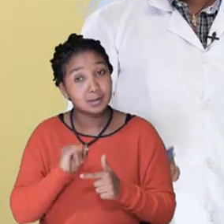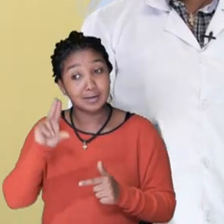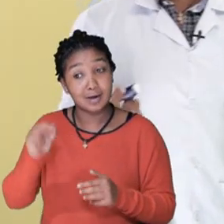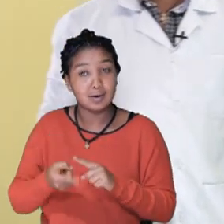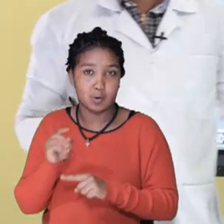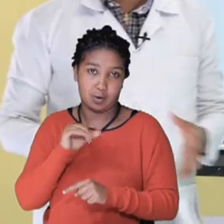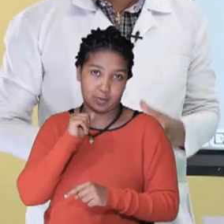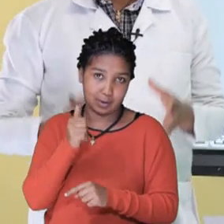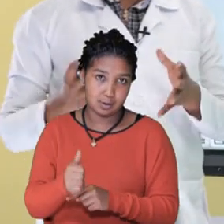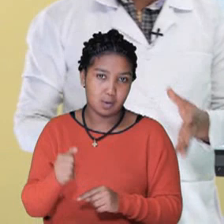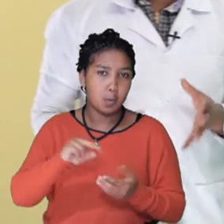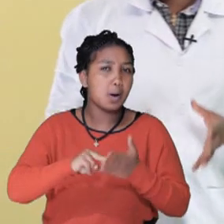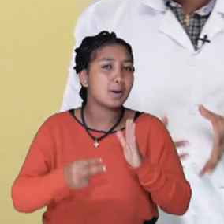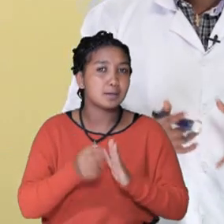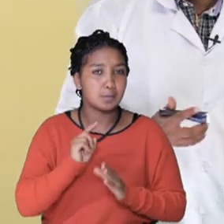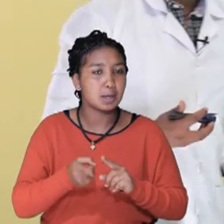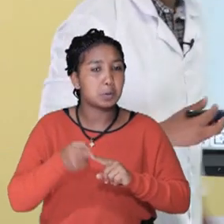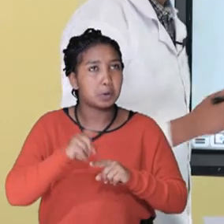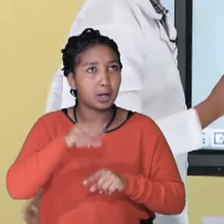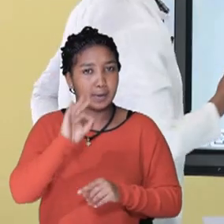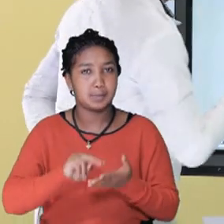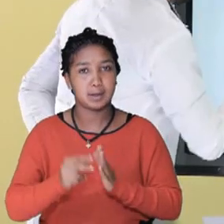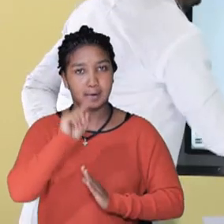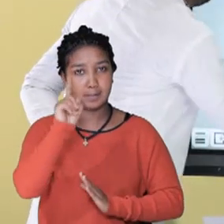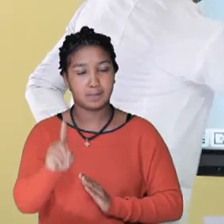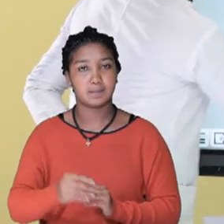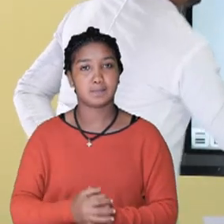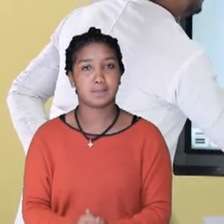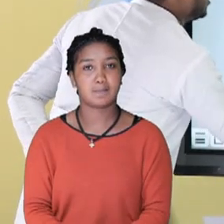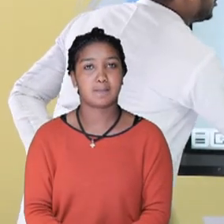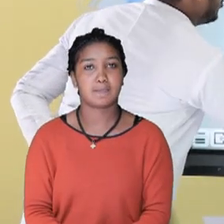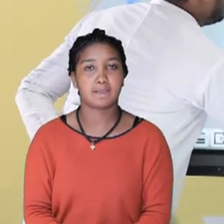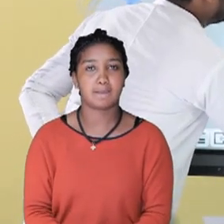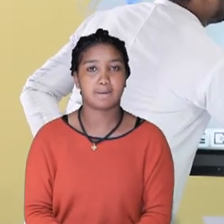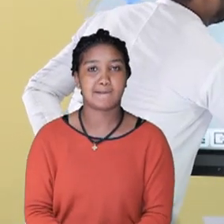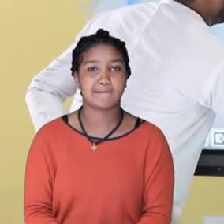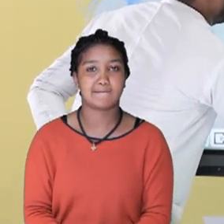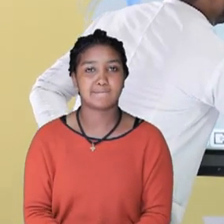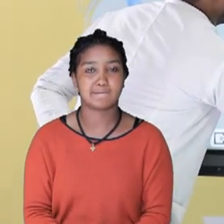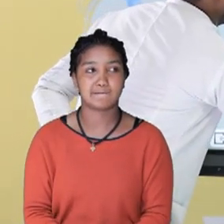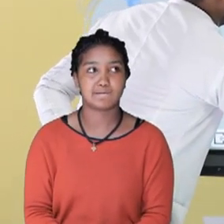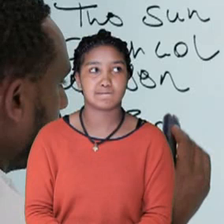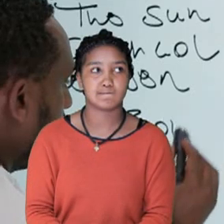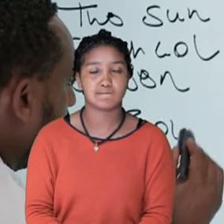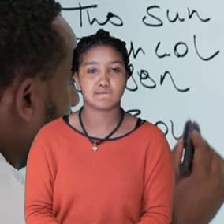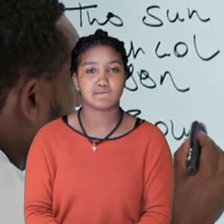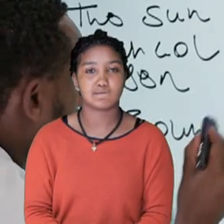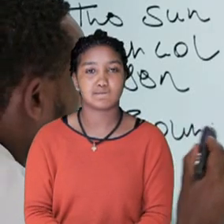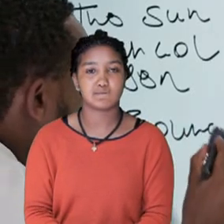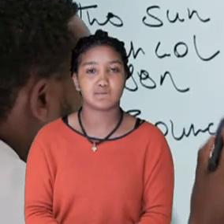non-renewable. What does it mean, renewable means? Now, source